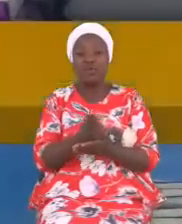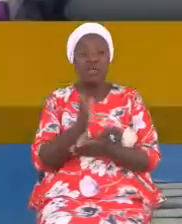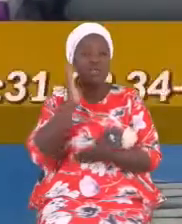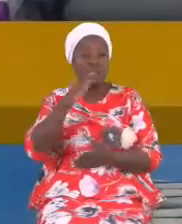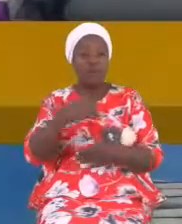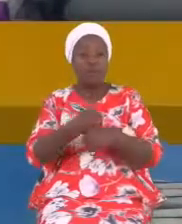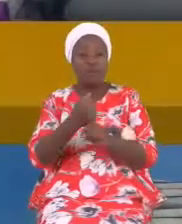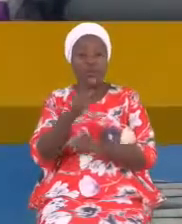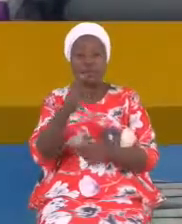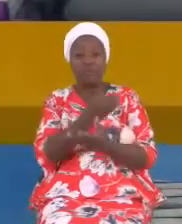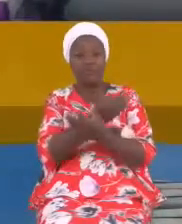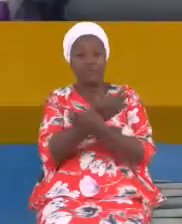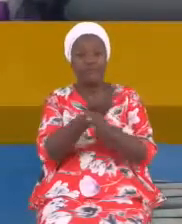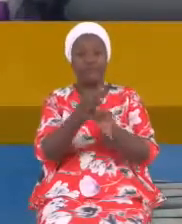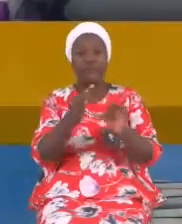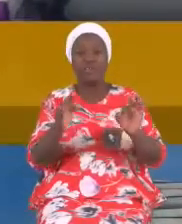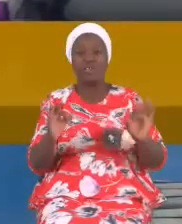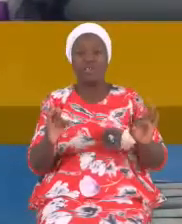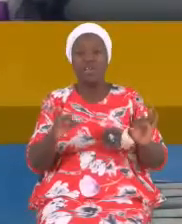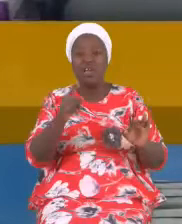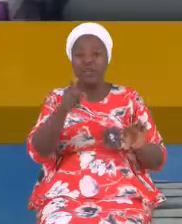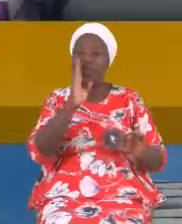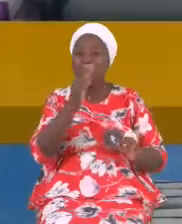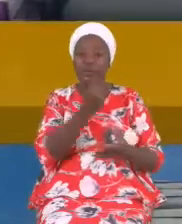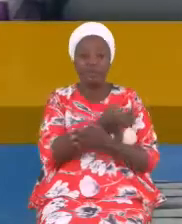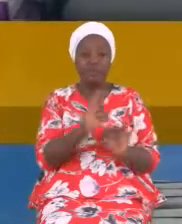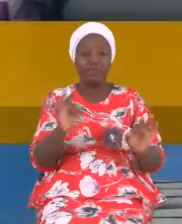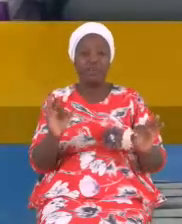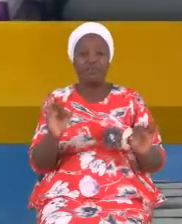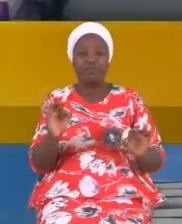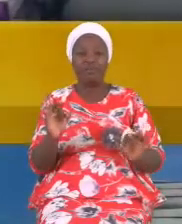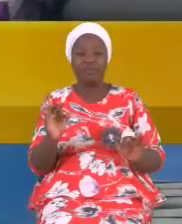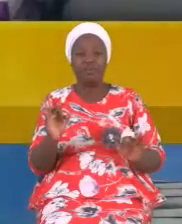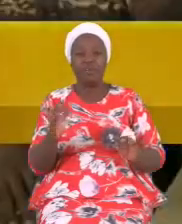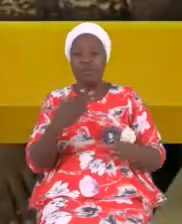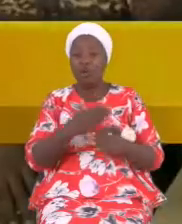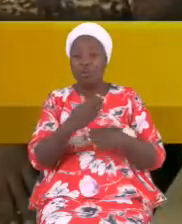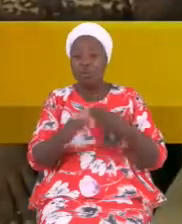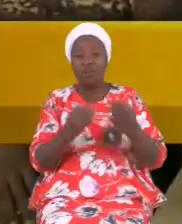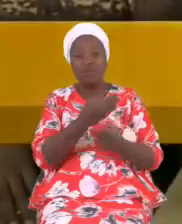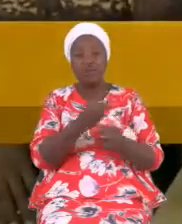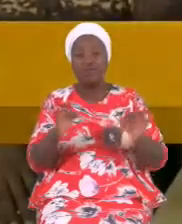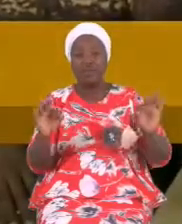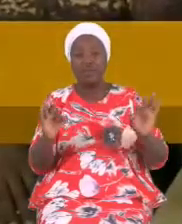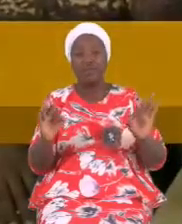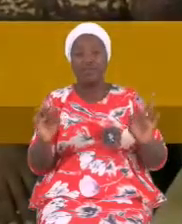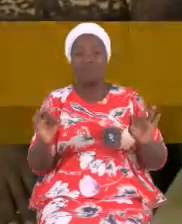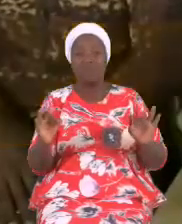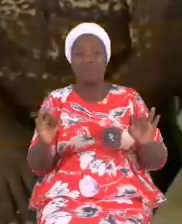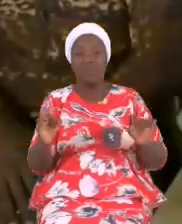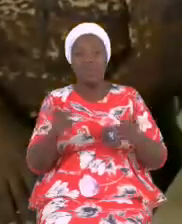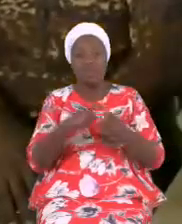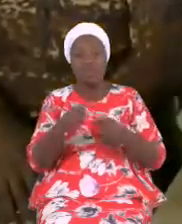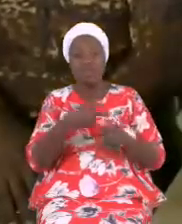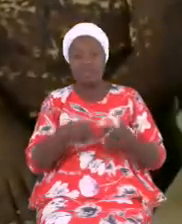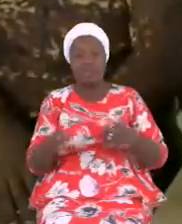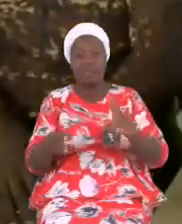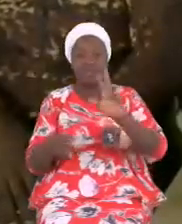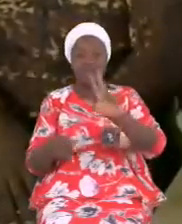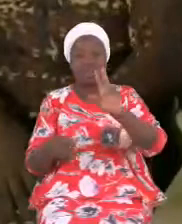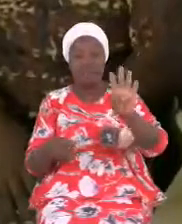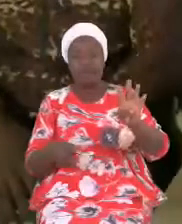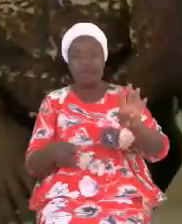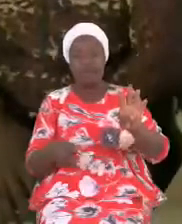you free. You'll be free. Completely free. Then in verse 34,